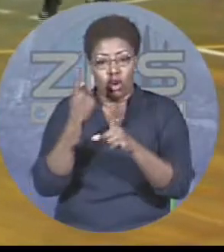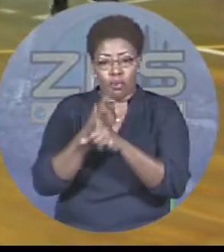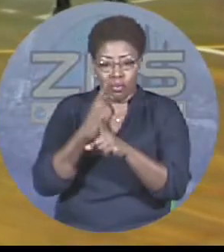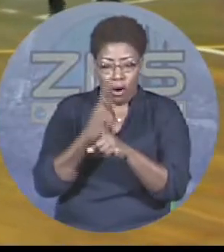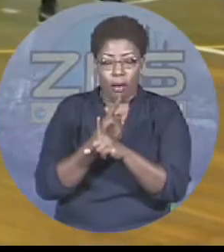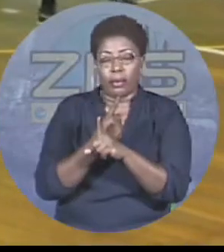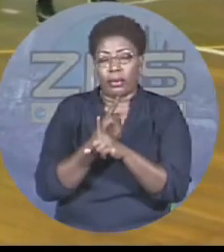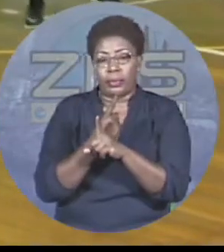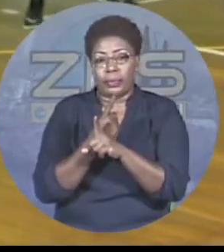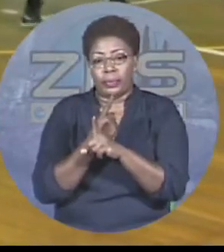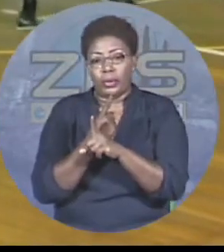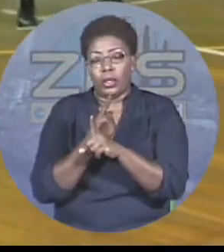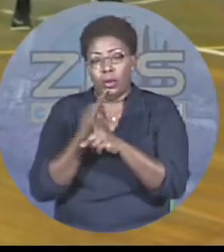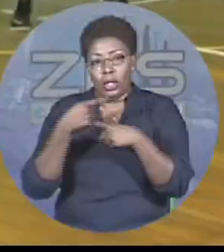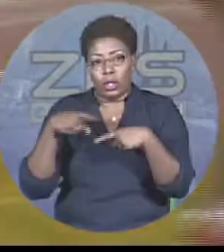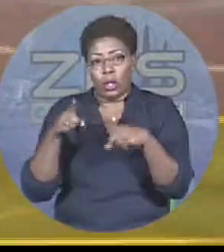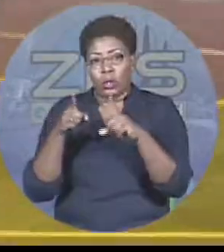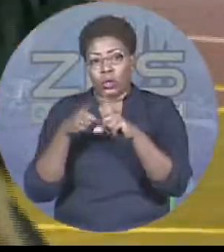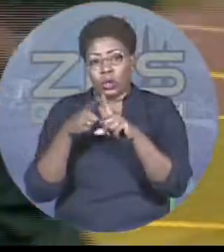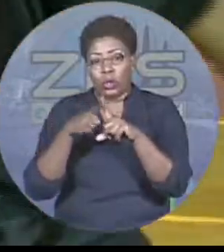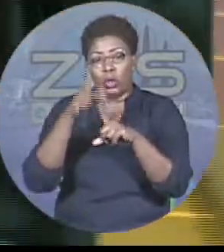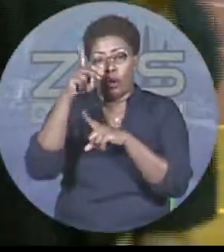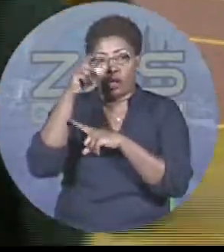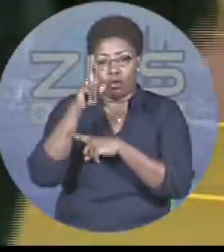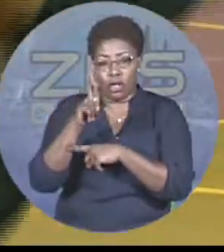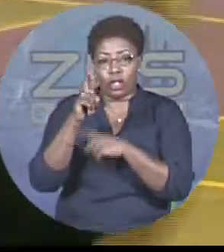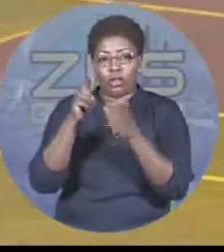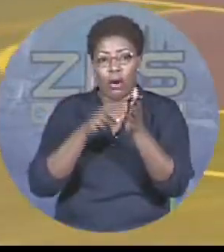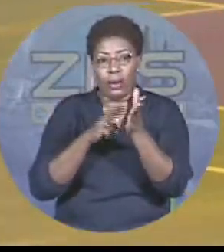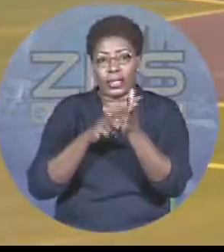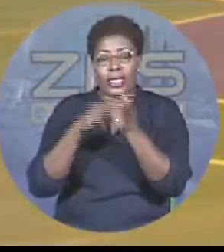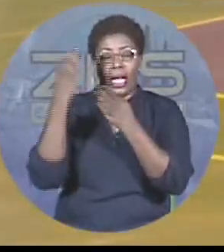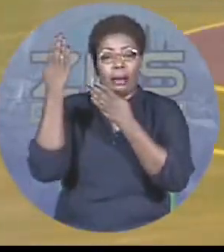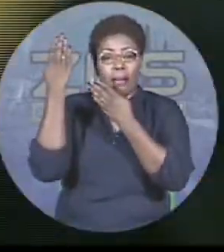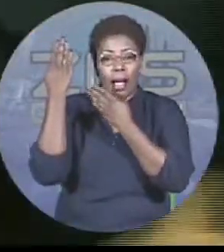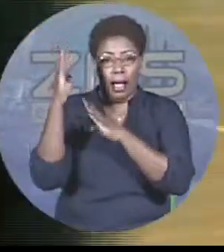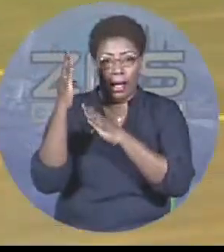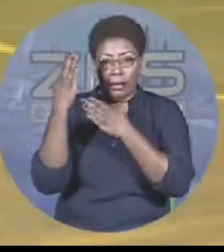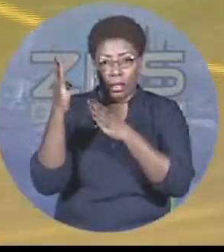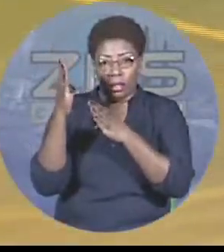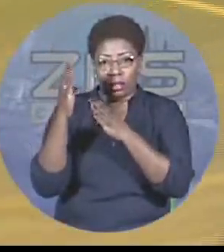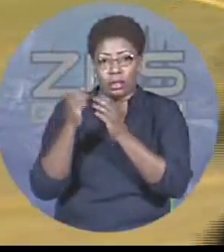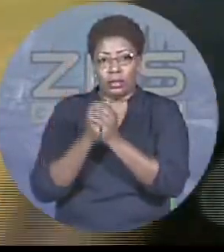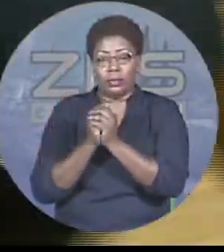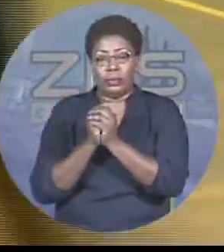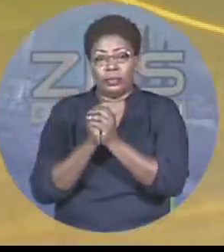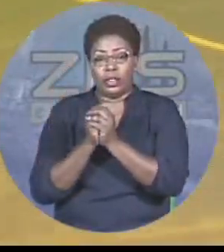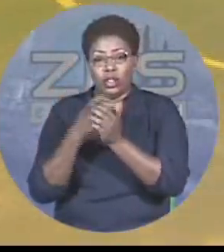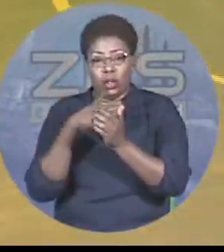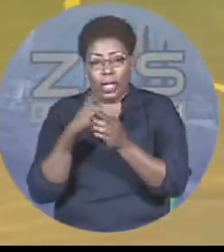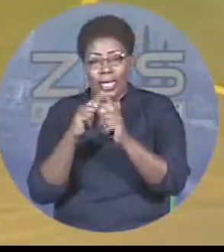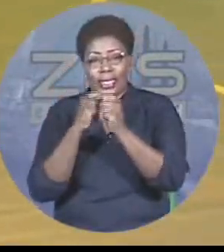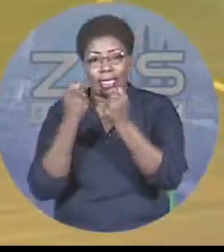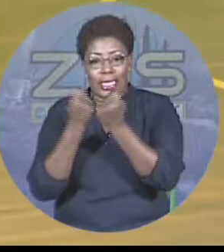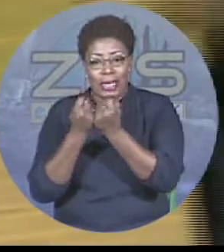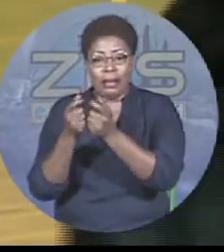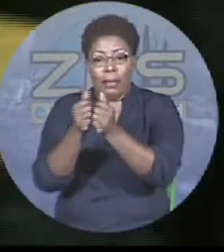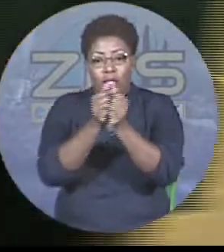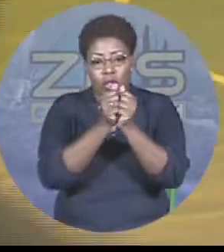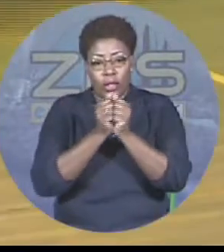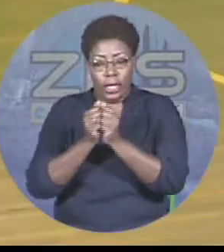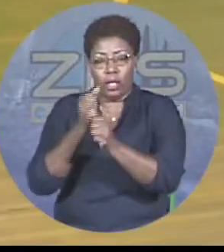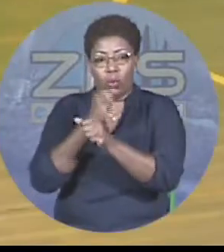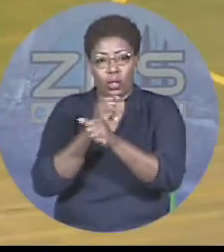shape when they head to Puerto Rico to represent the Bahamas. You like the chemistry, the makeup, and the team coming together and gelling